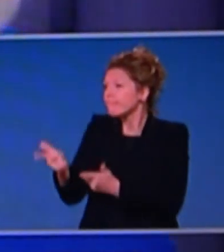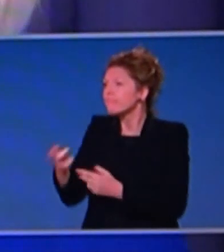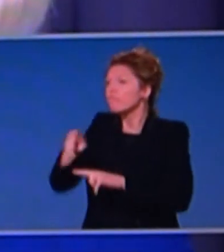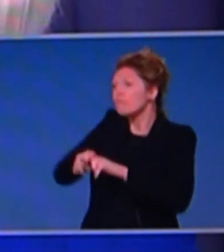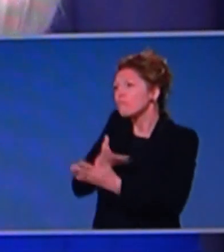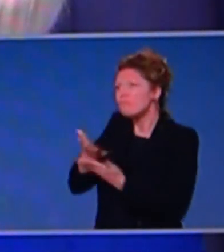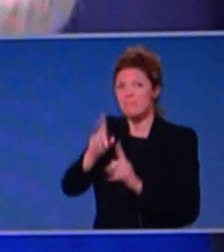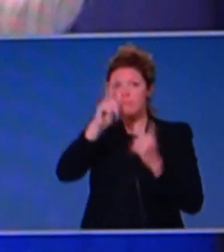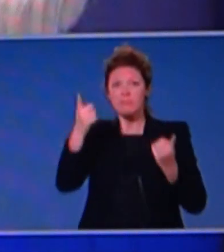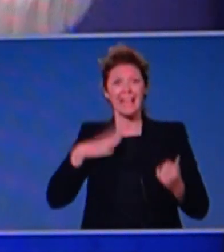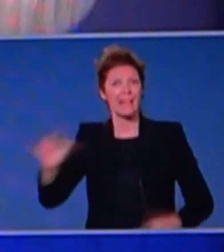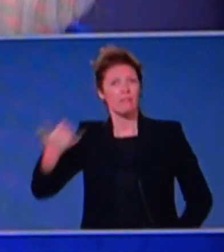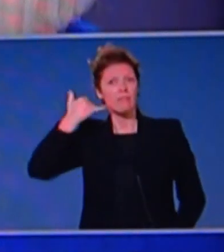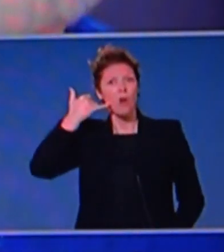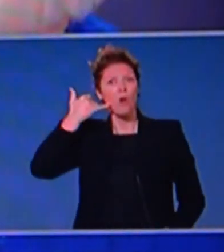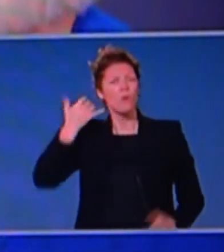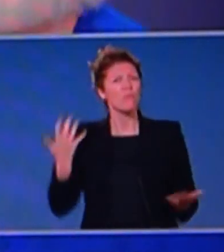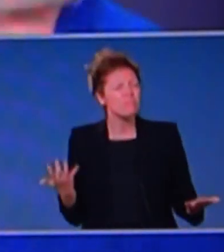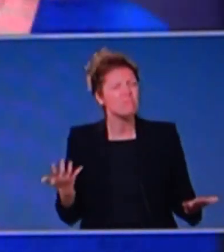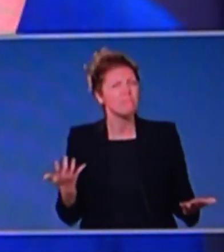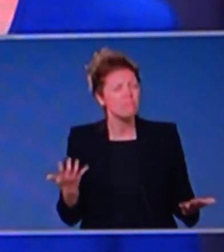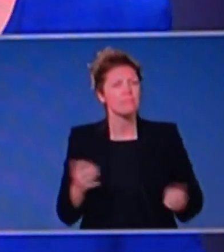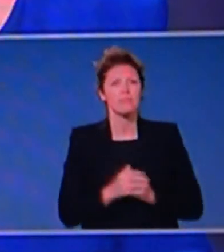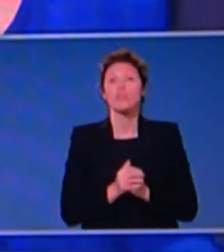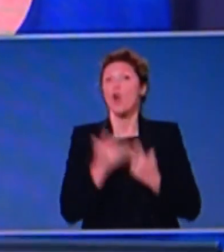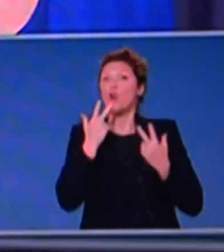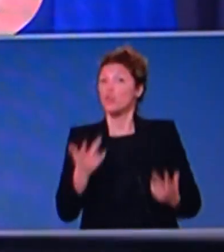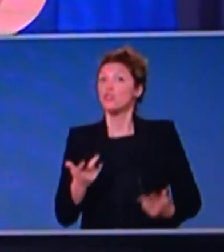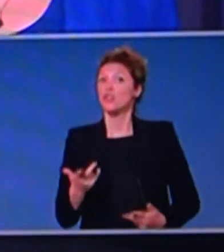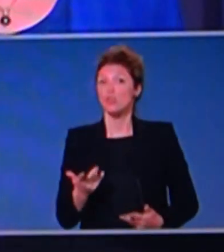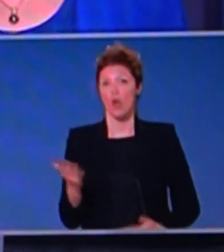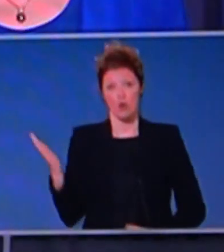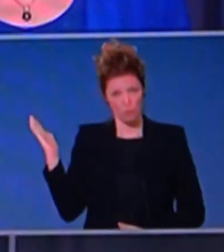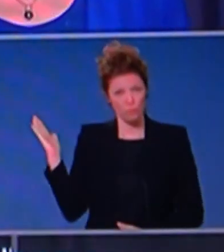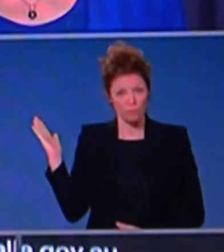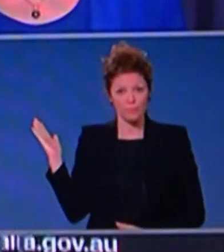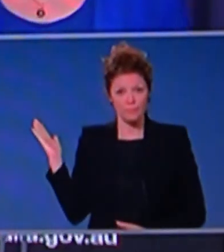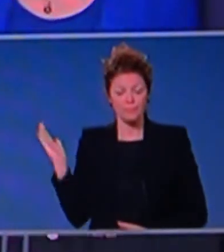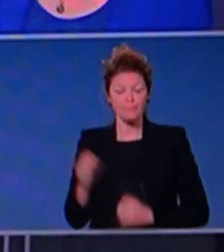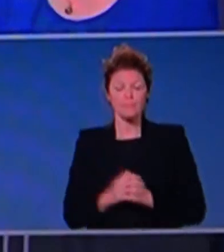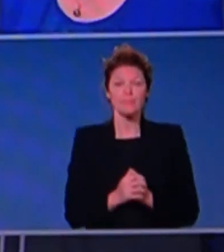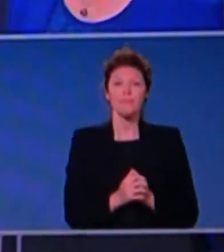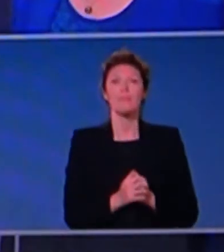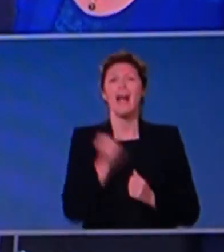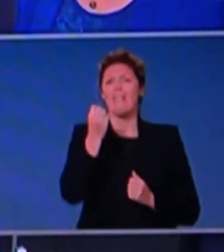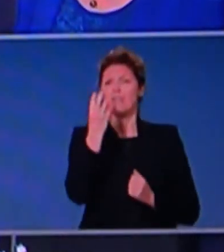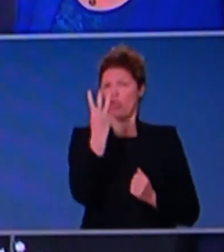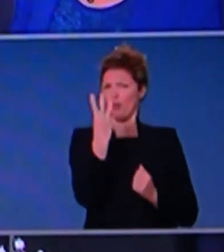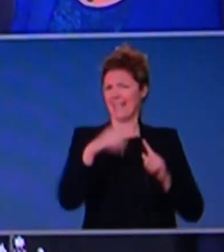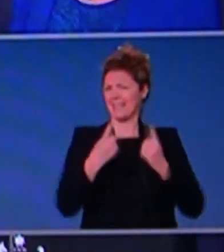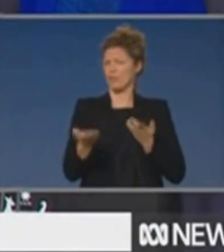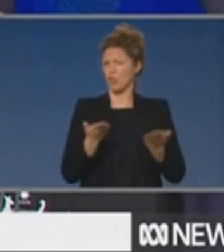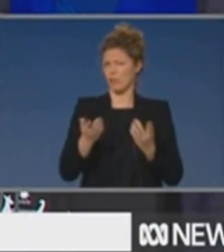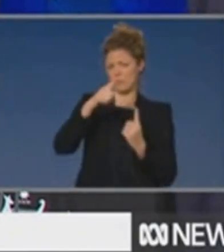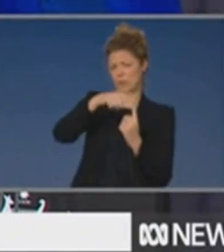happening? So I've chosen here just 3 snapshots of services that are being provided